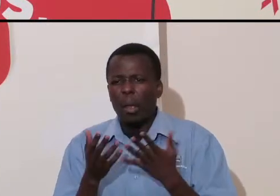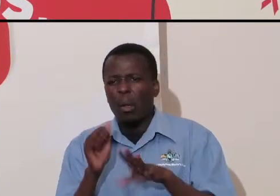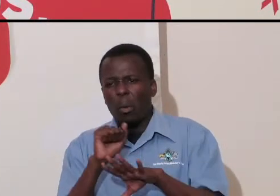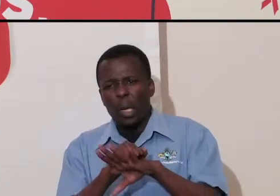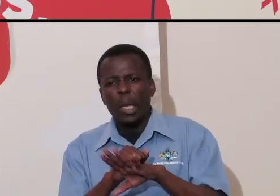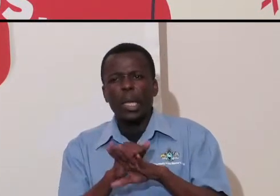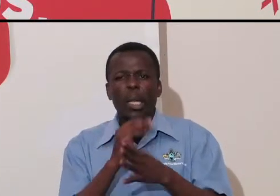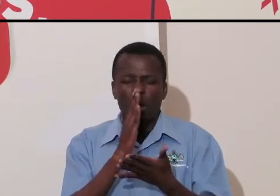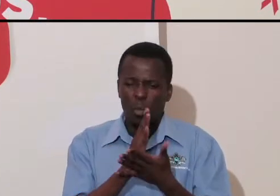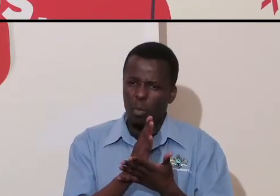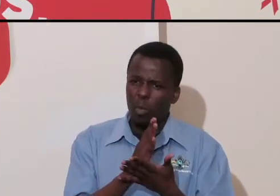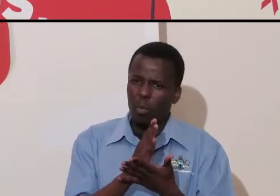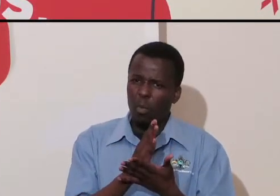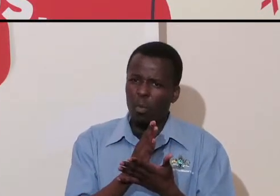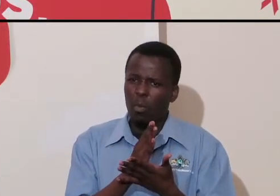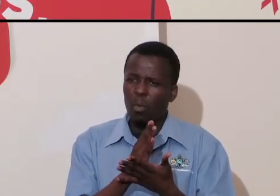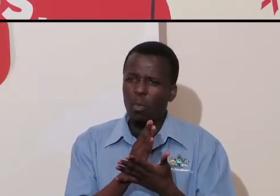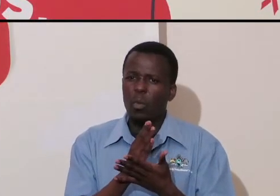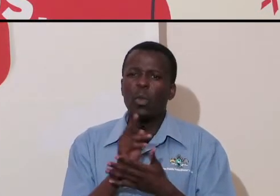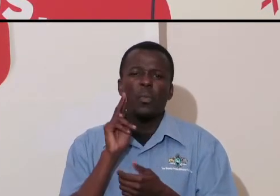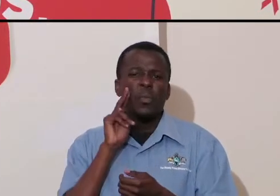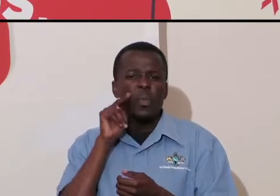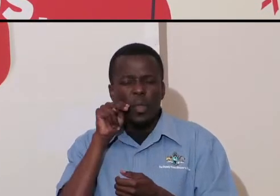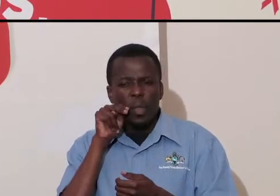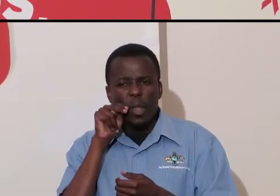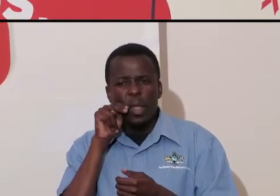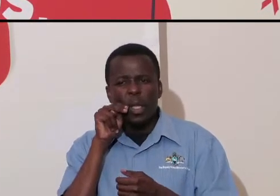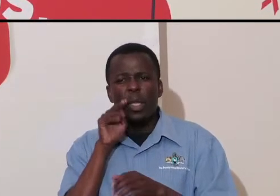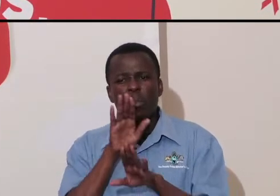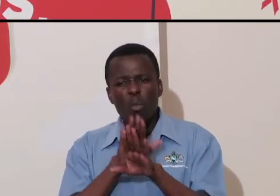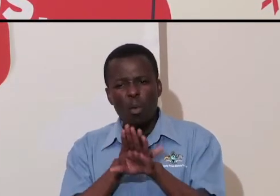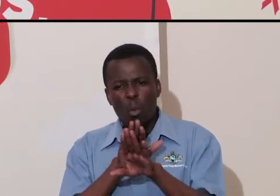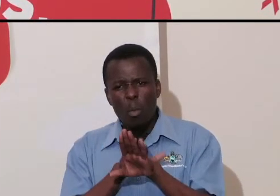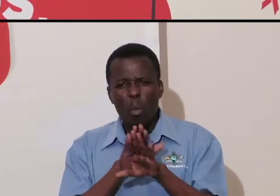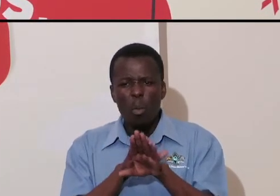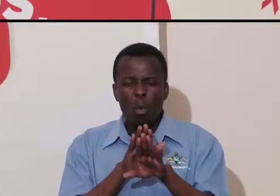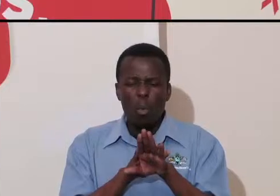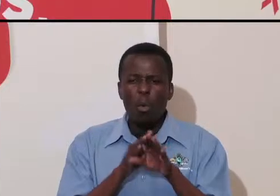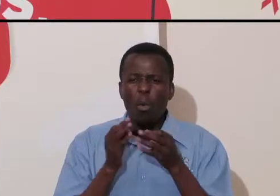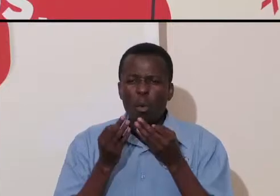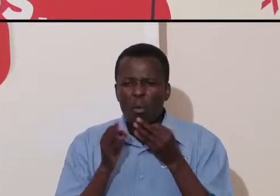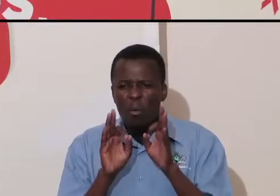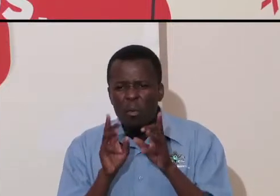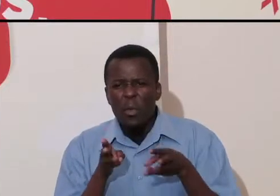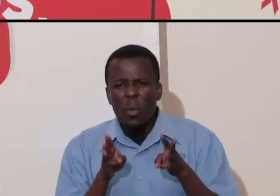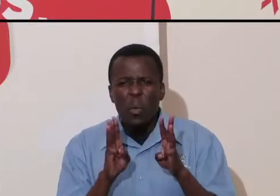We continue to require flexibility and resilience to deliver services in the current context.